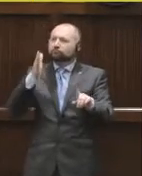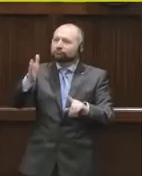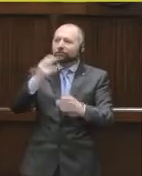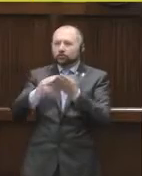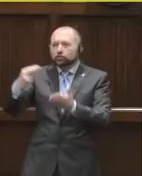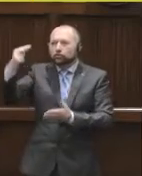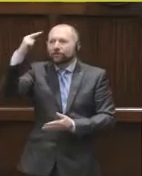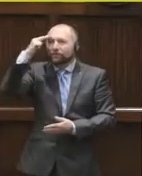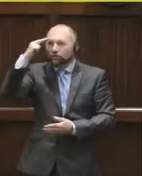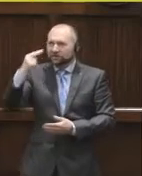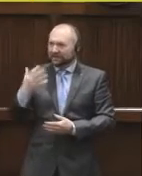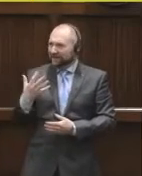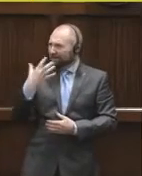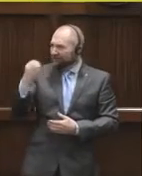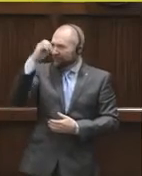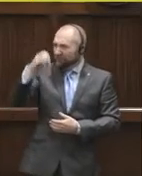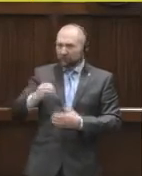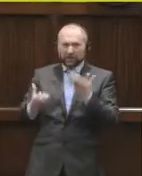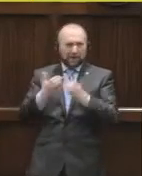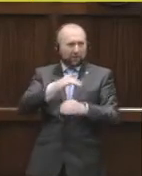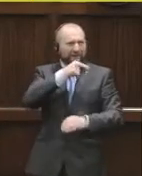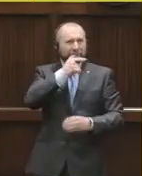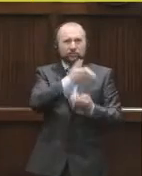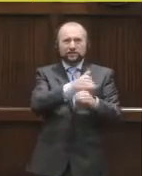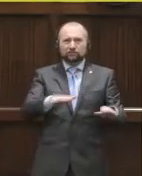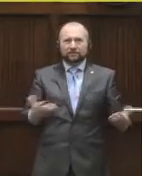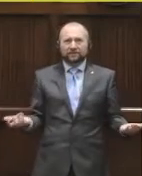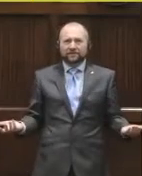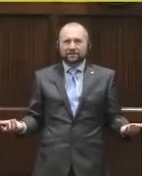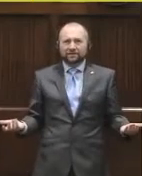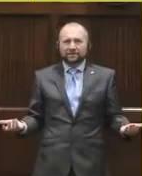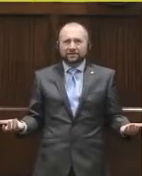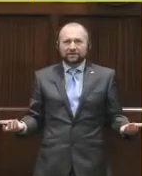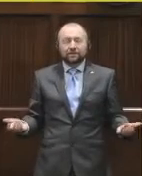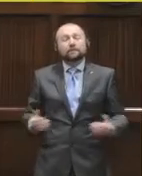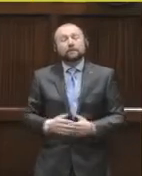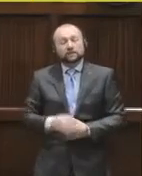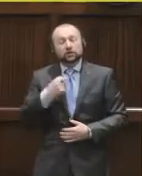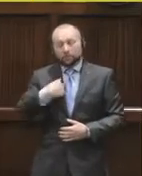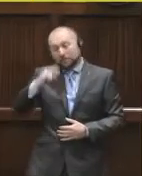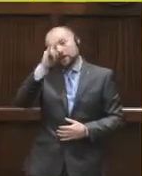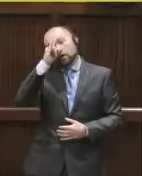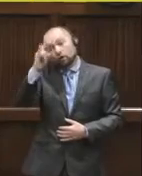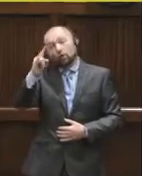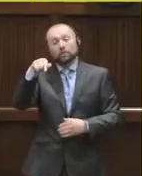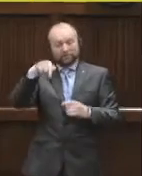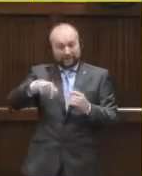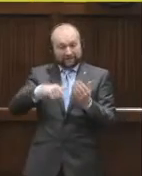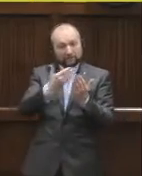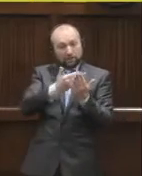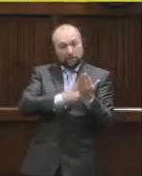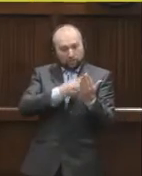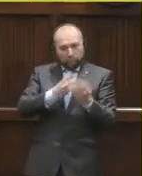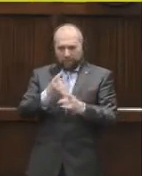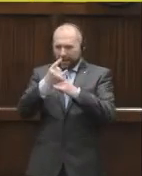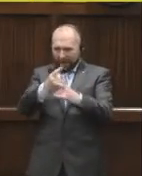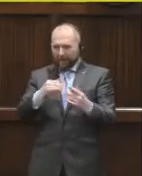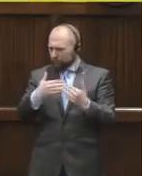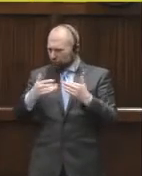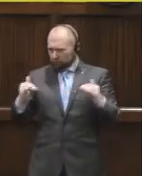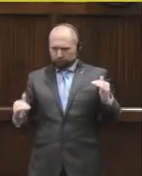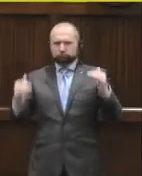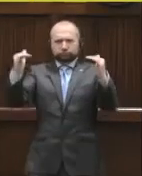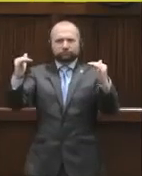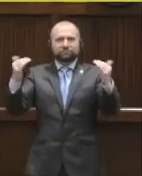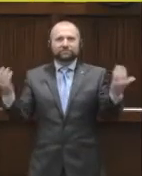is half the rate of the wider community. I hope that this bill can address issues like that. In the